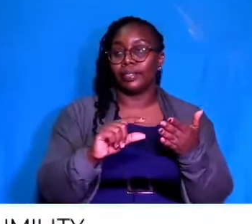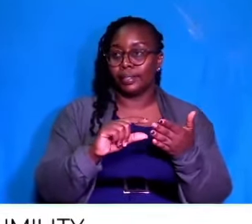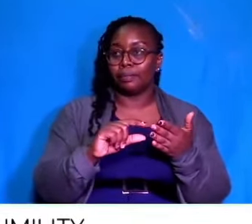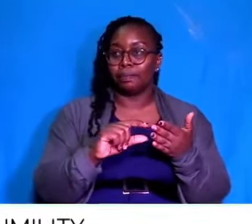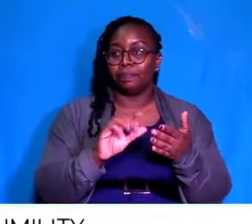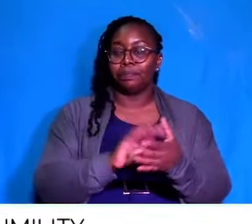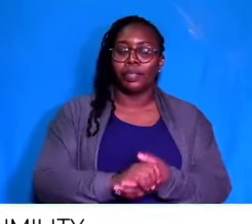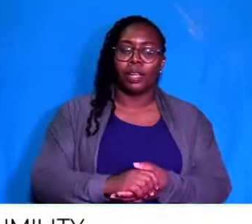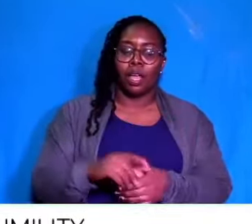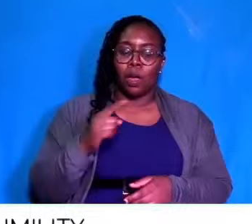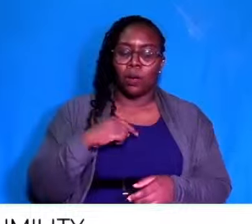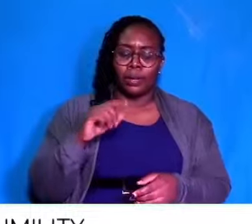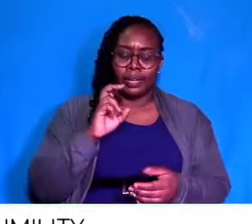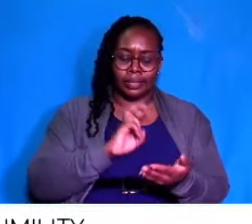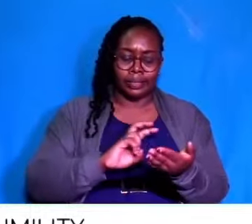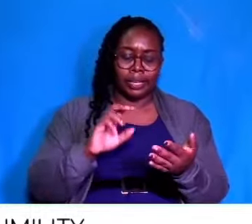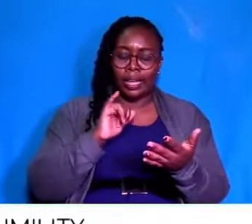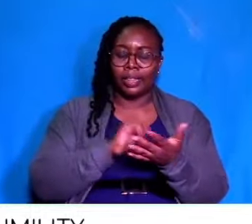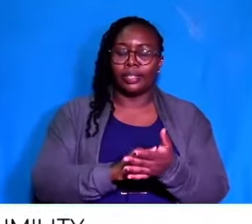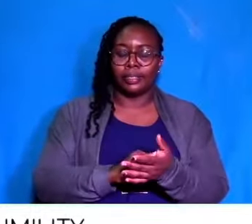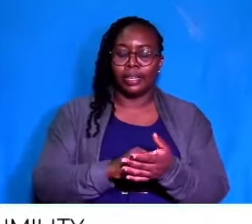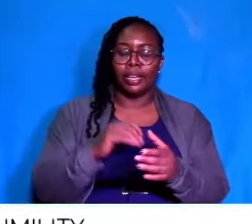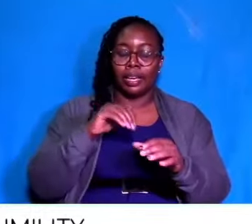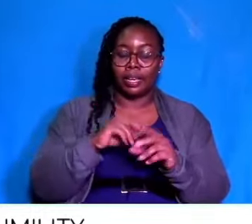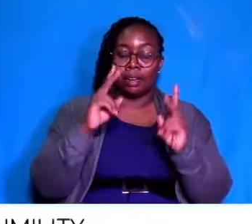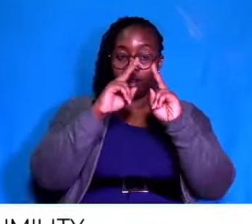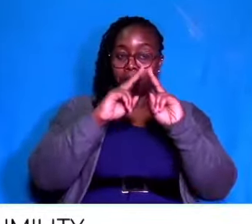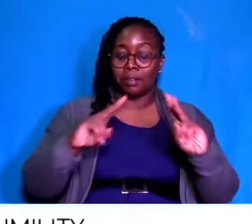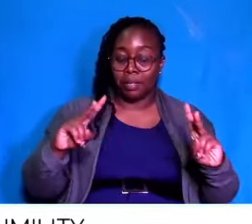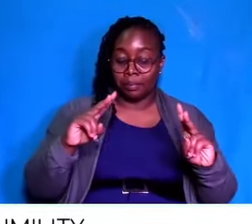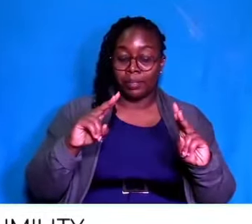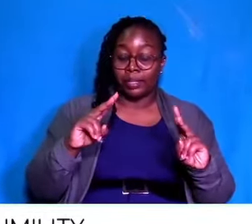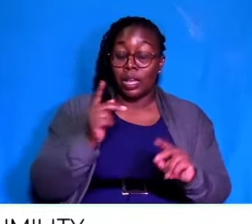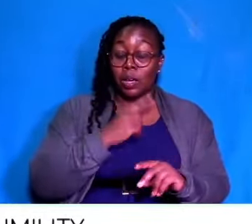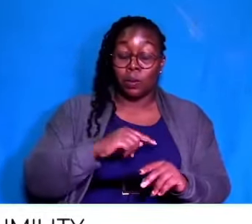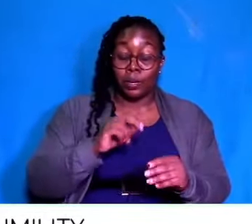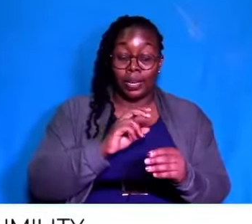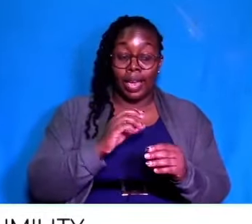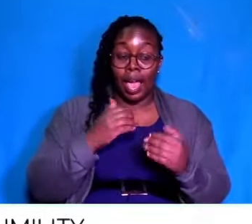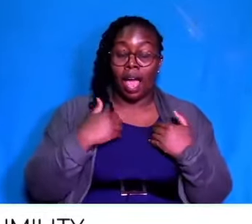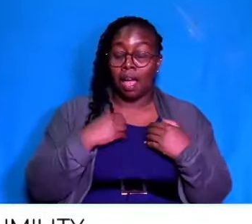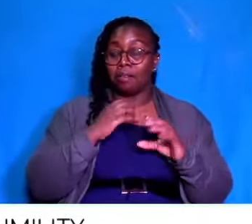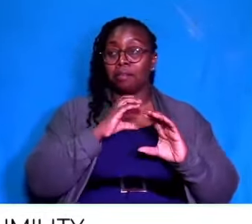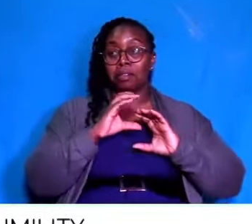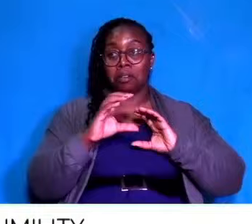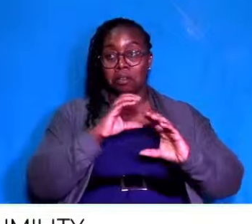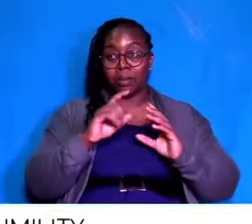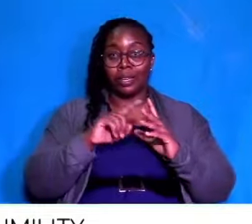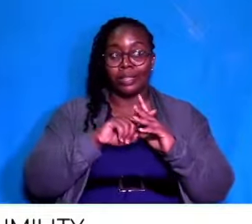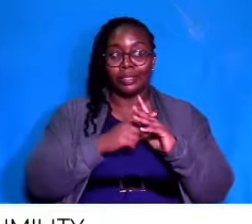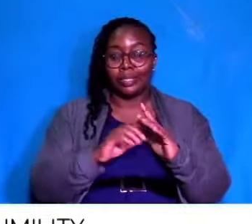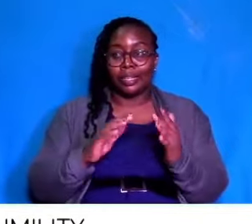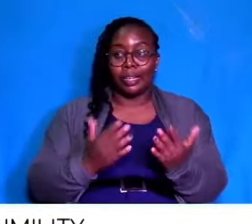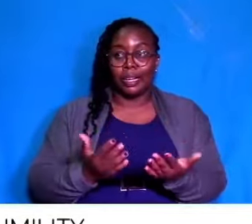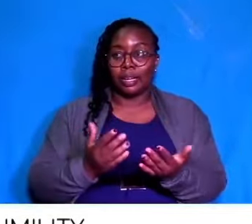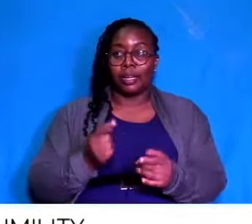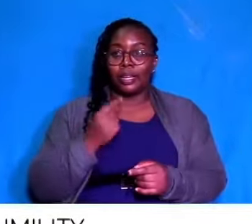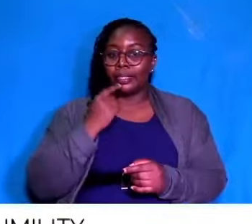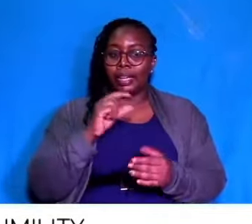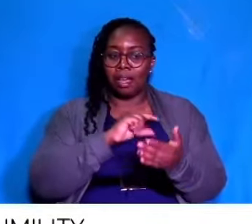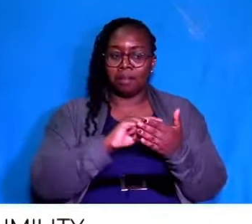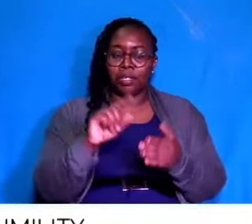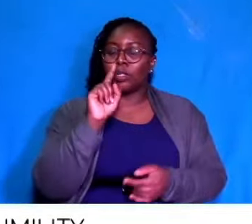And we find that Philippians is talking to us, starting by saying, if we look at verse 1, and we can go to the